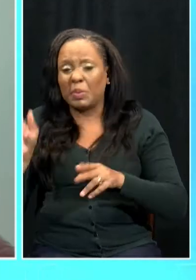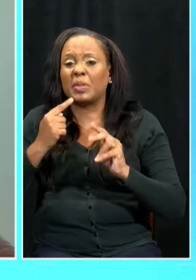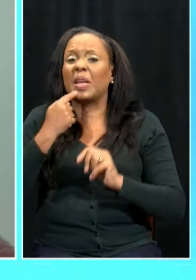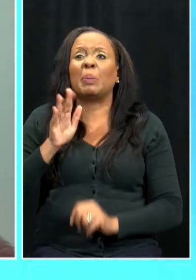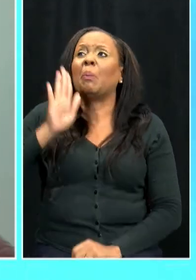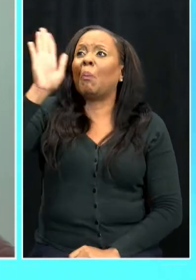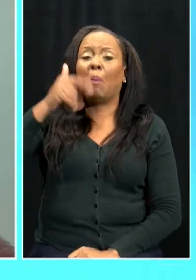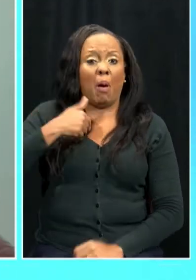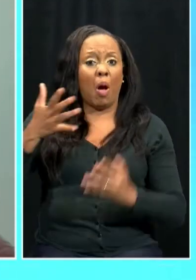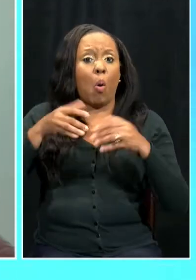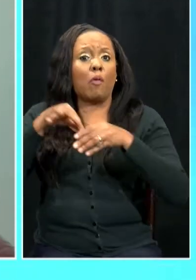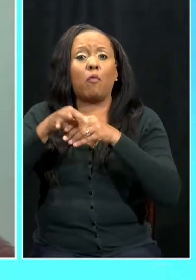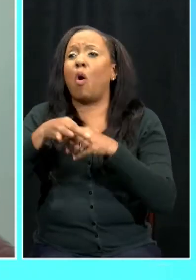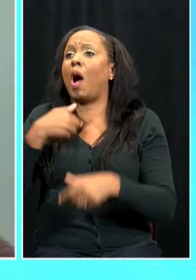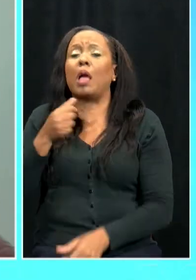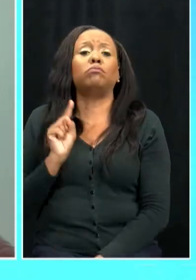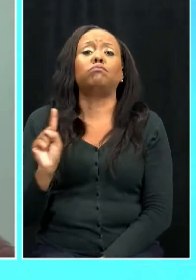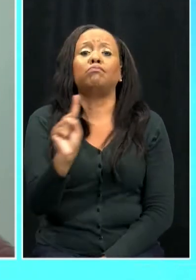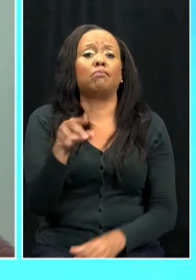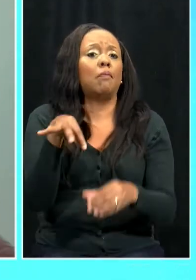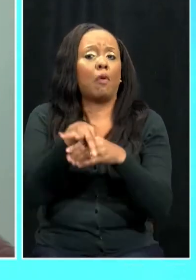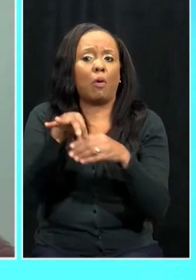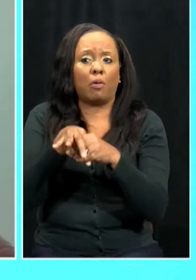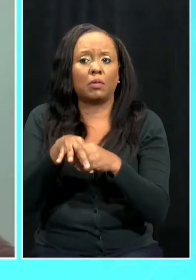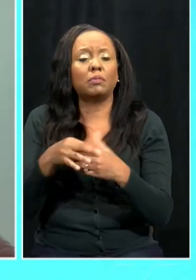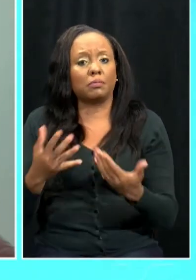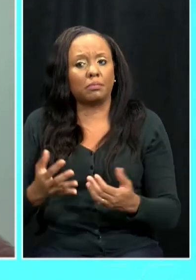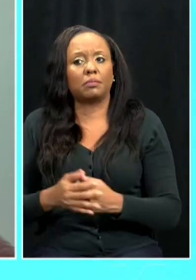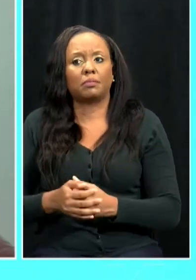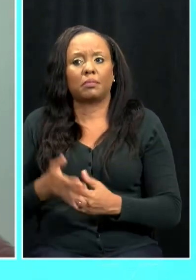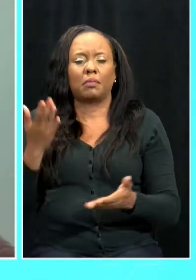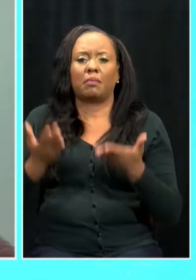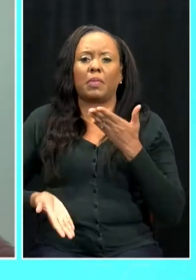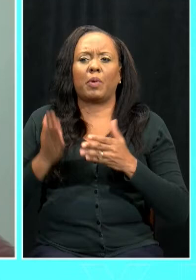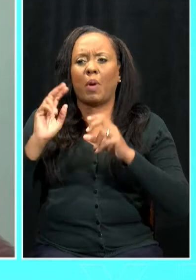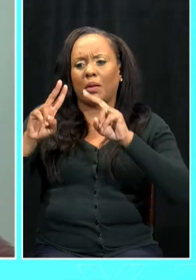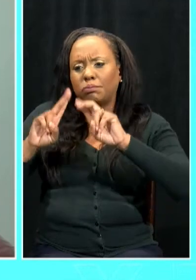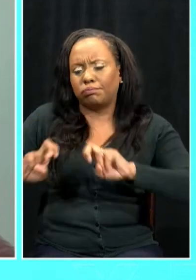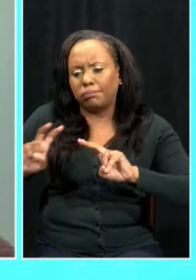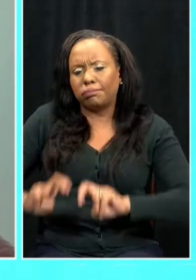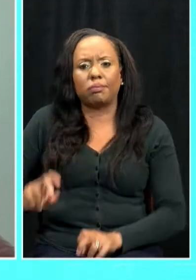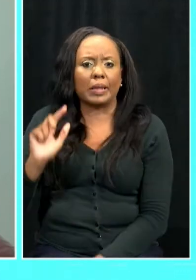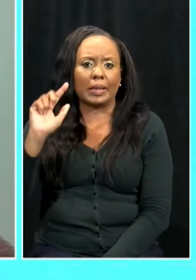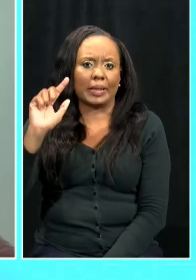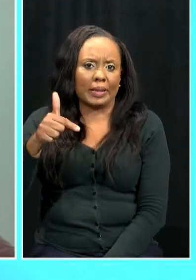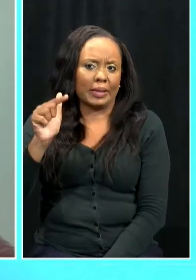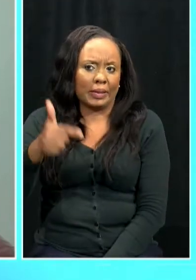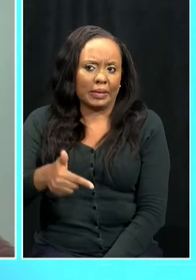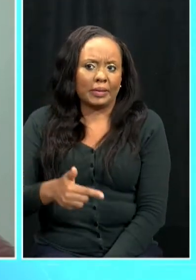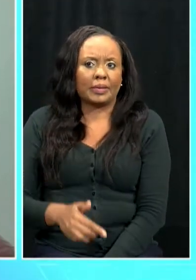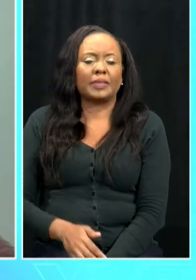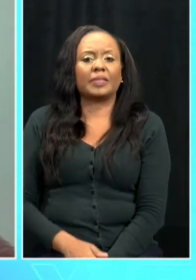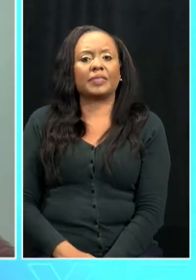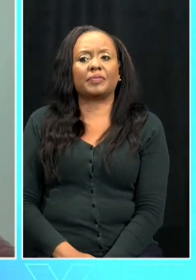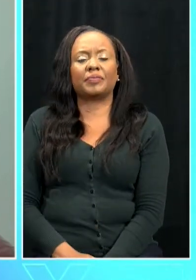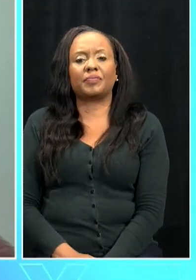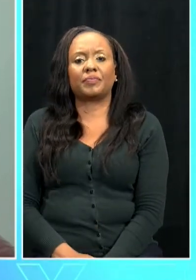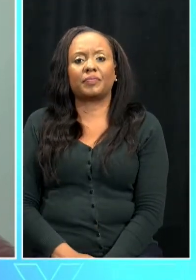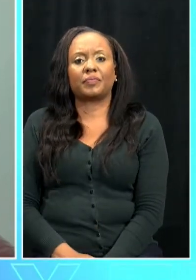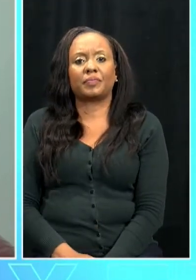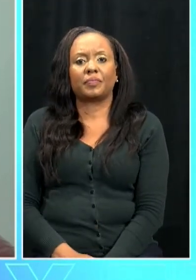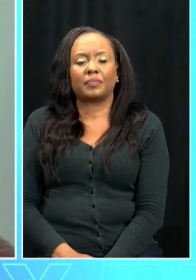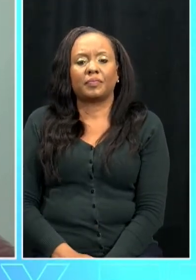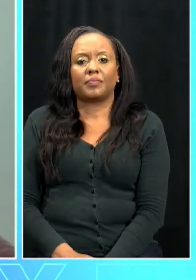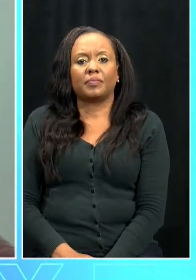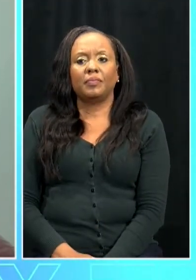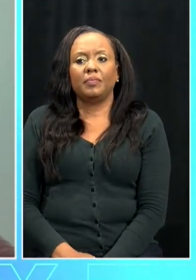brought out the people. That's something that perhaps we can examine a little later on. But in across the board,